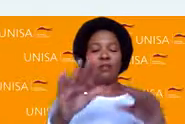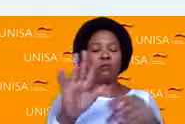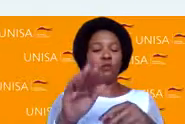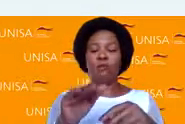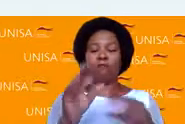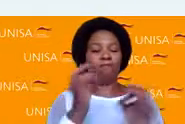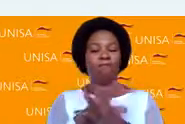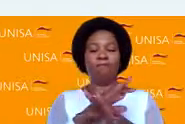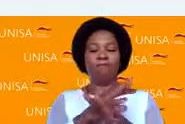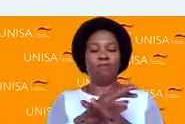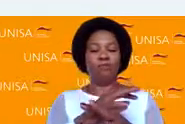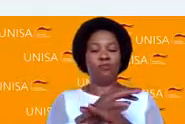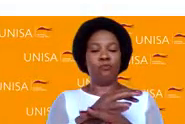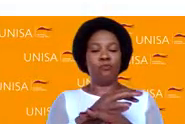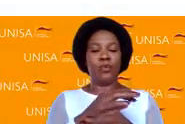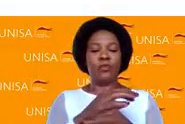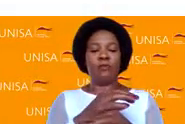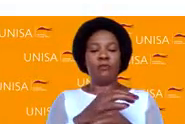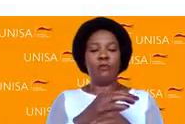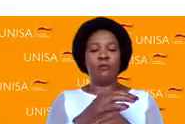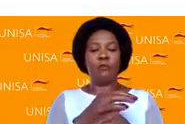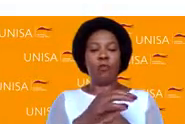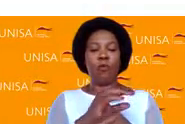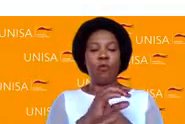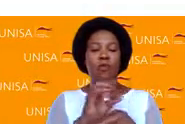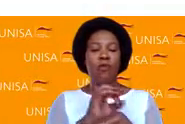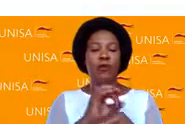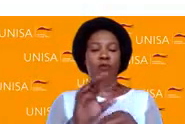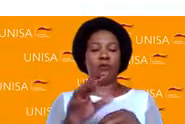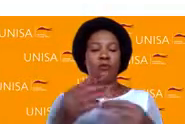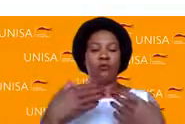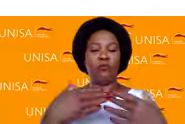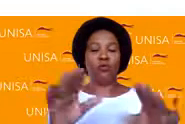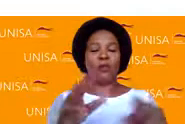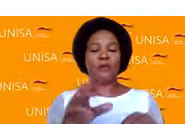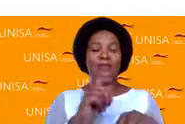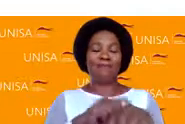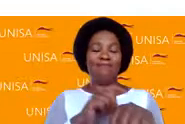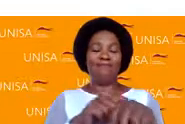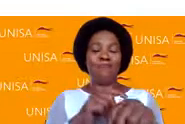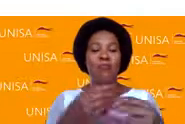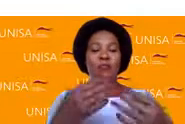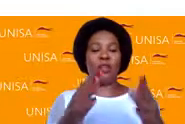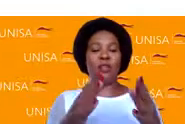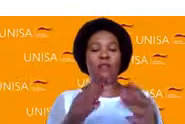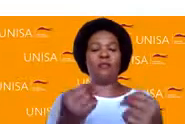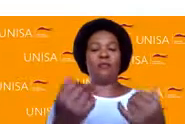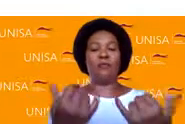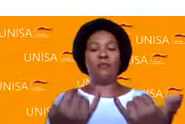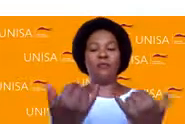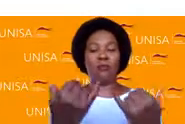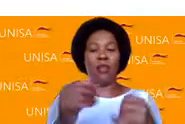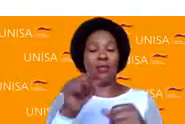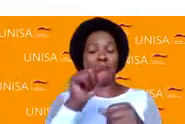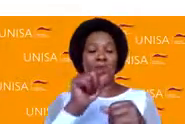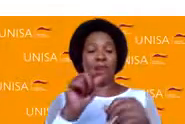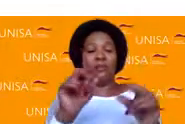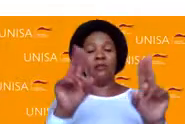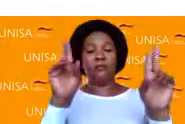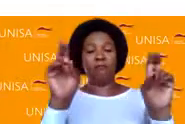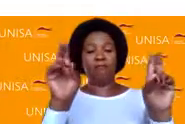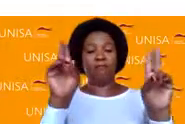when you start the attempt that you start with the actual quiz. So on the top, it will give you